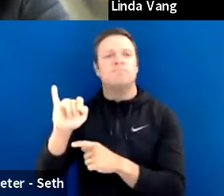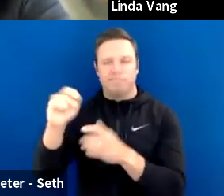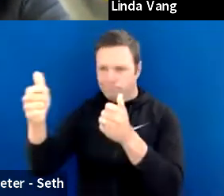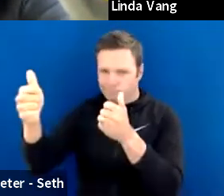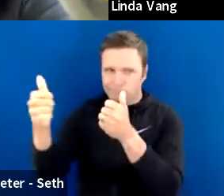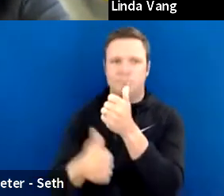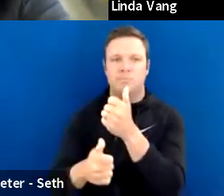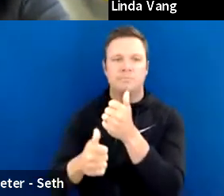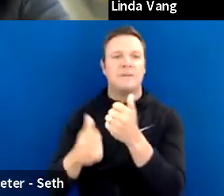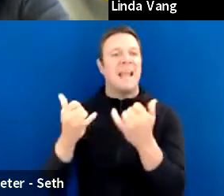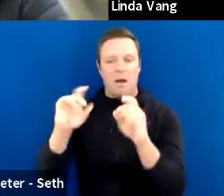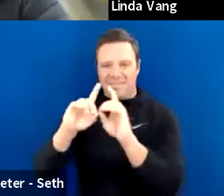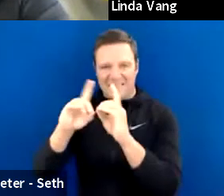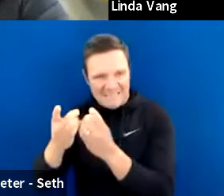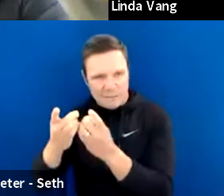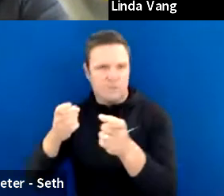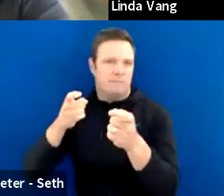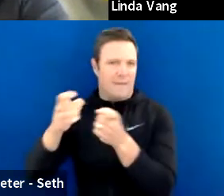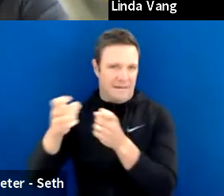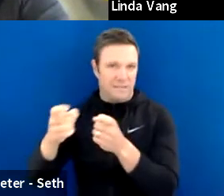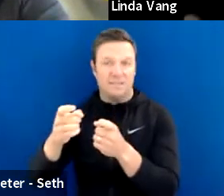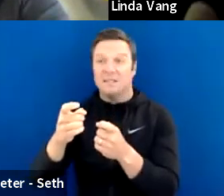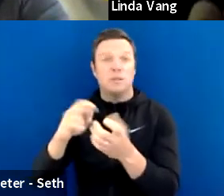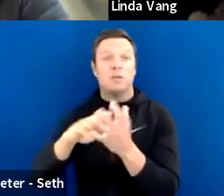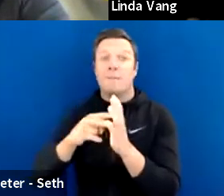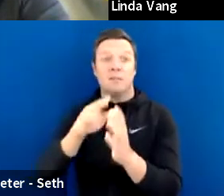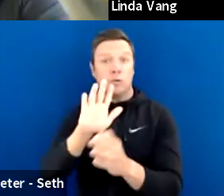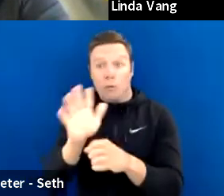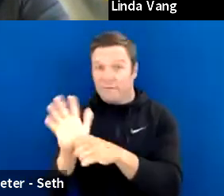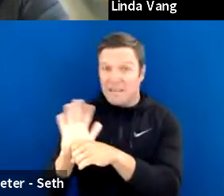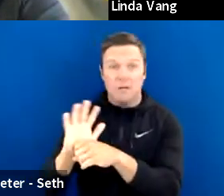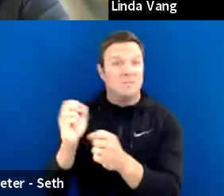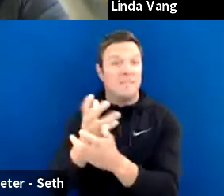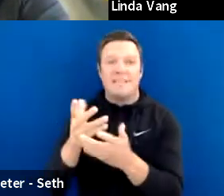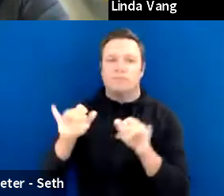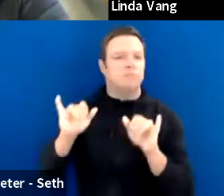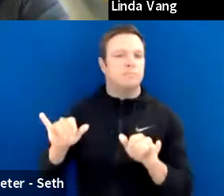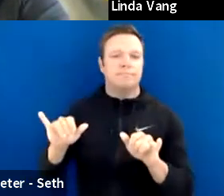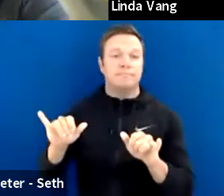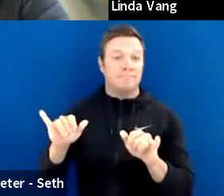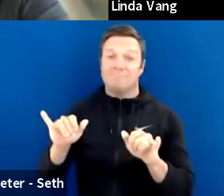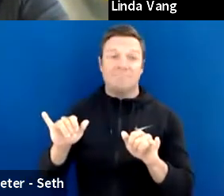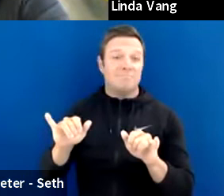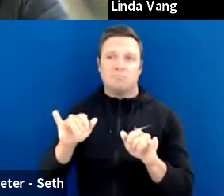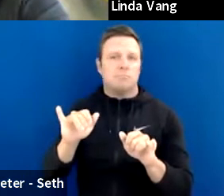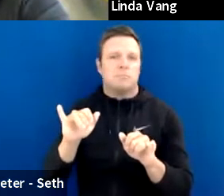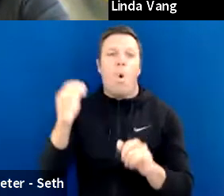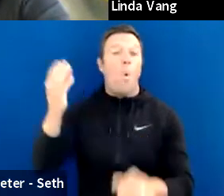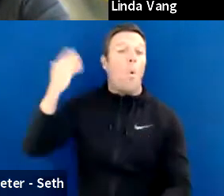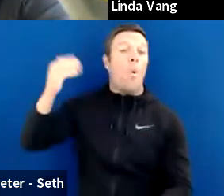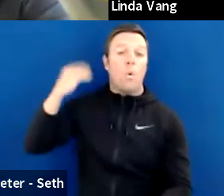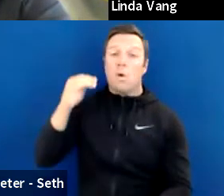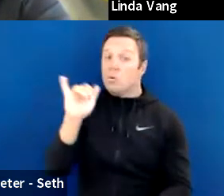their management. So your videos are all still there, even the old ones. And then your new ones will